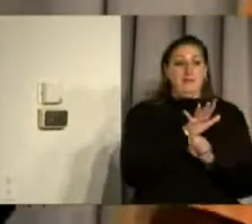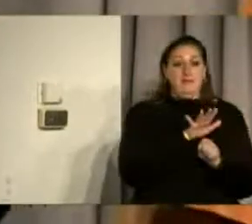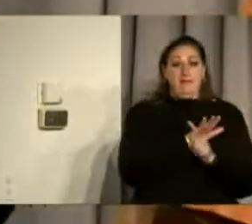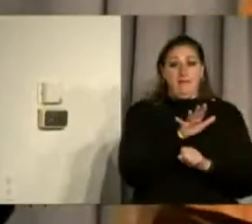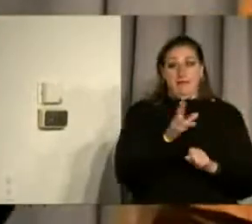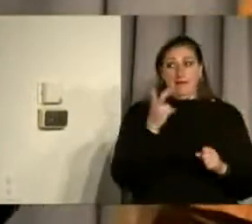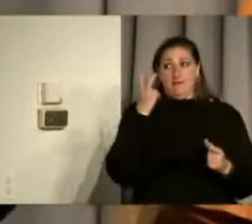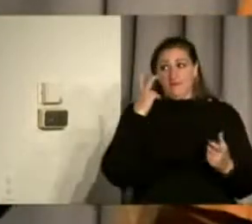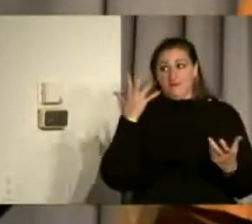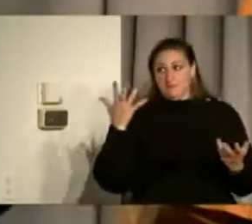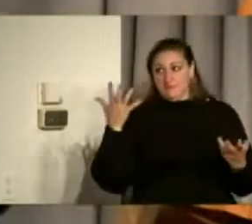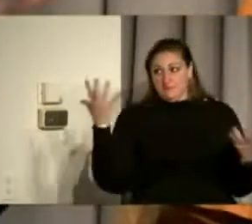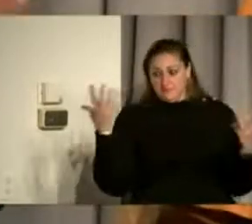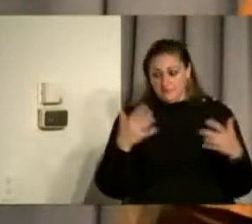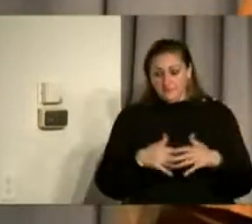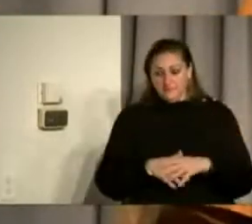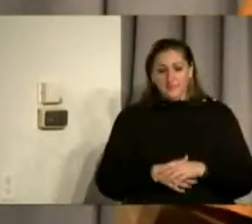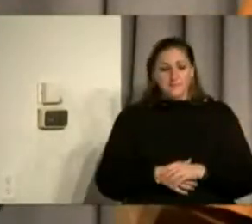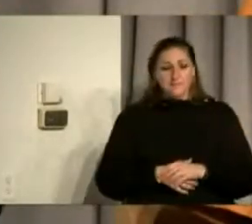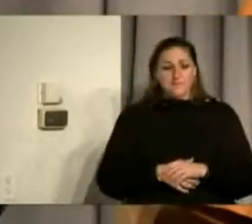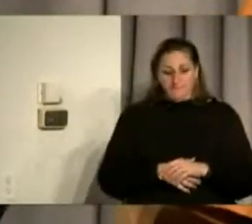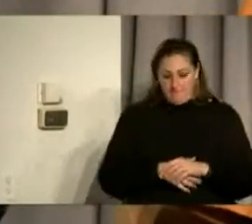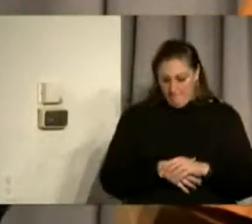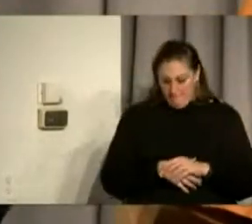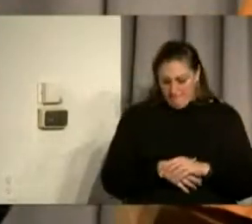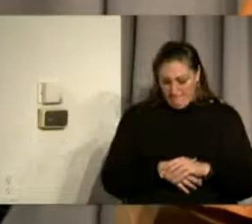the news and stuff. So,